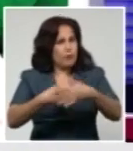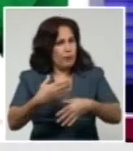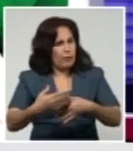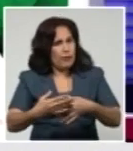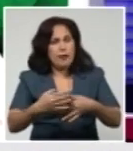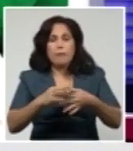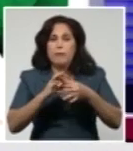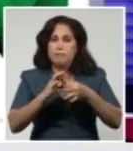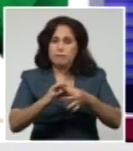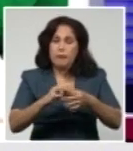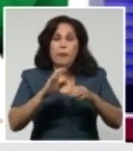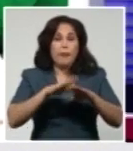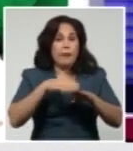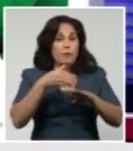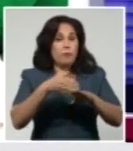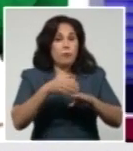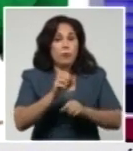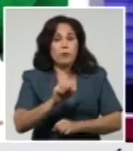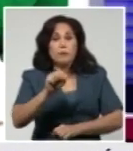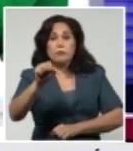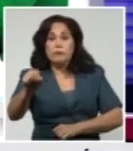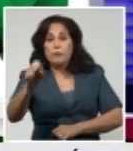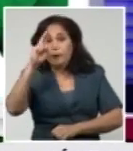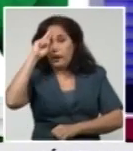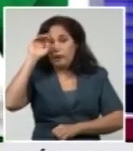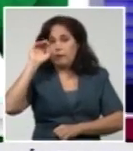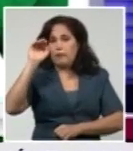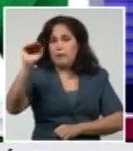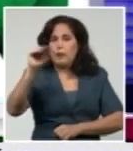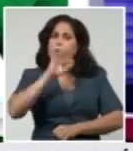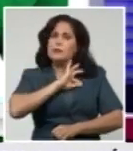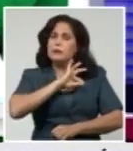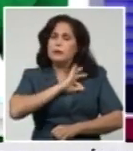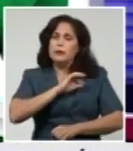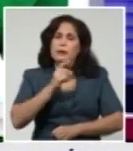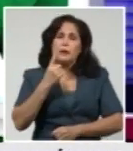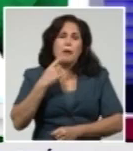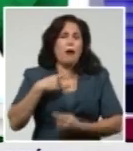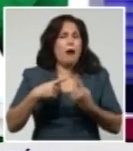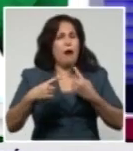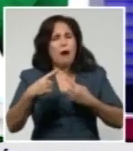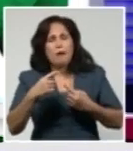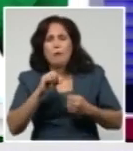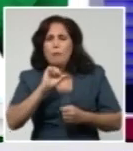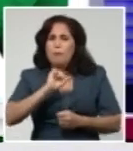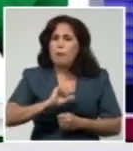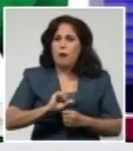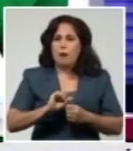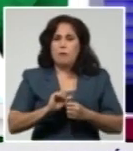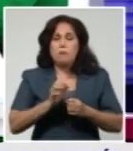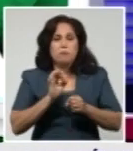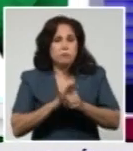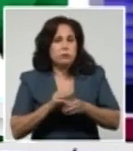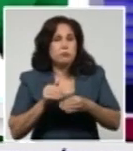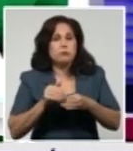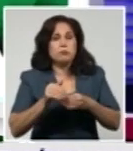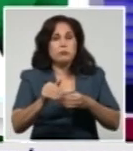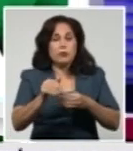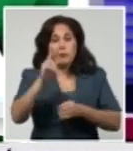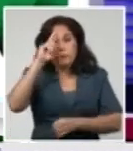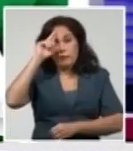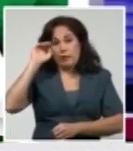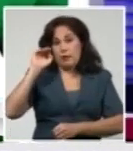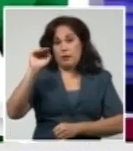start today's briefing with the unfortunate news of the death of a 74-year-old female patient from